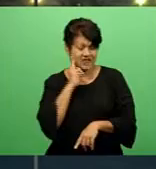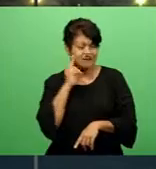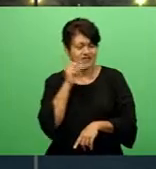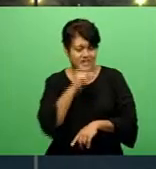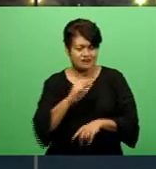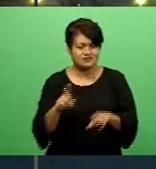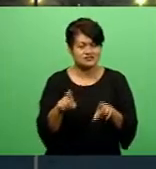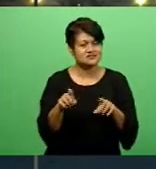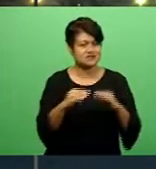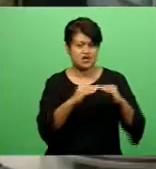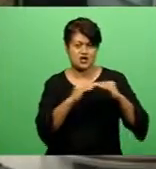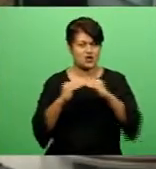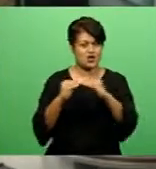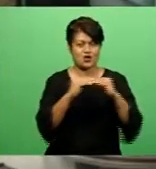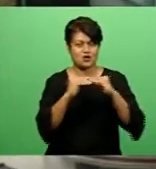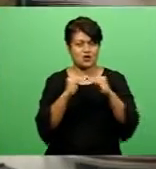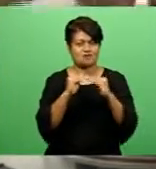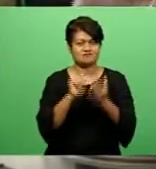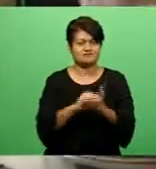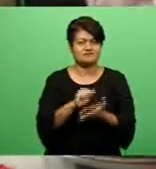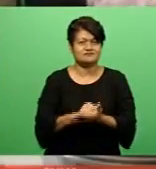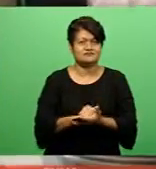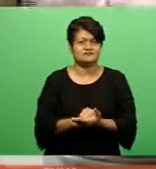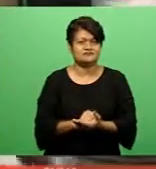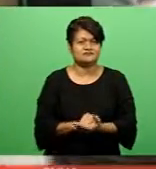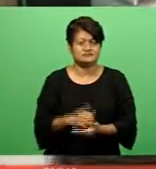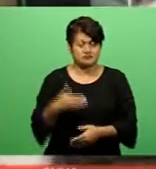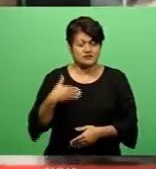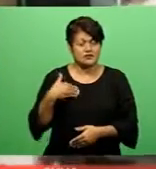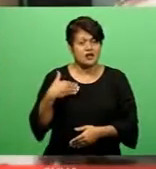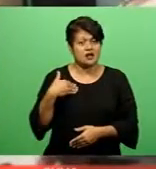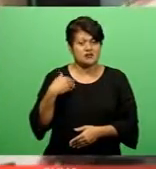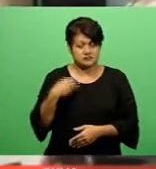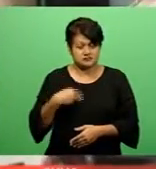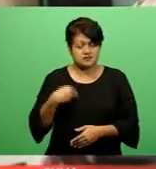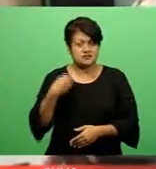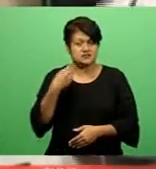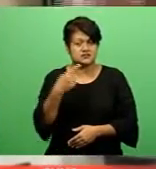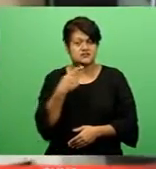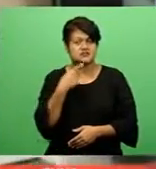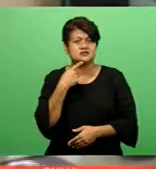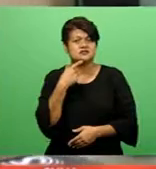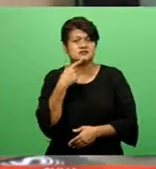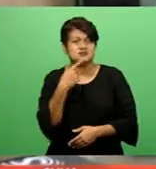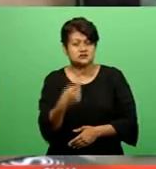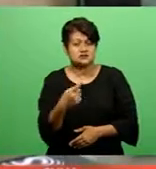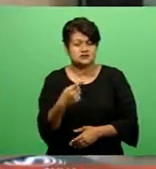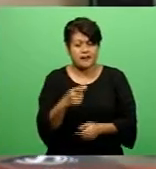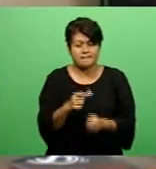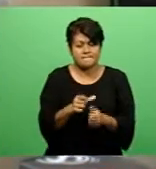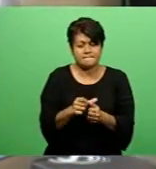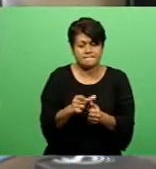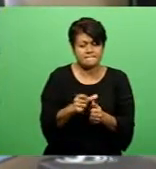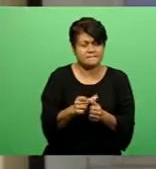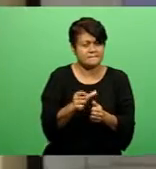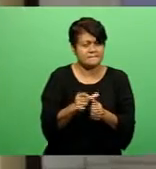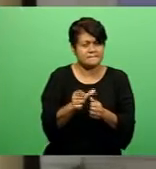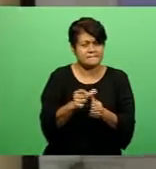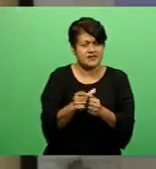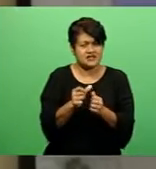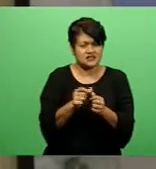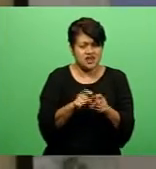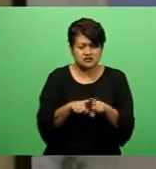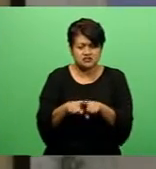Lal reports. Health Minister Dr. Ifirimi Wanganembete says better learning techniques should be put in place